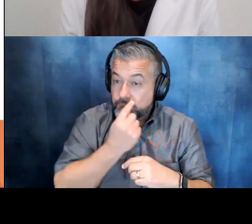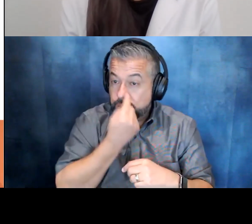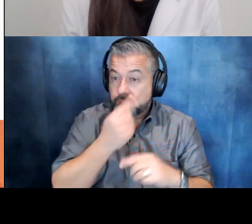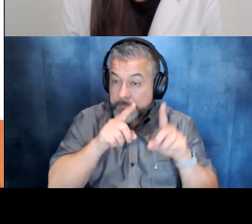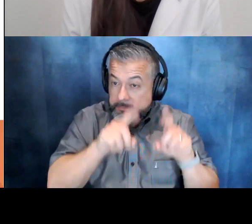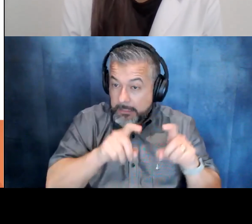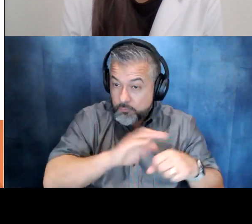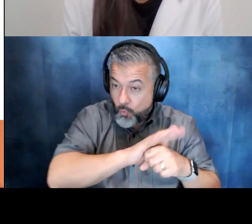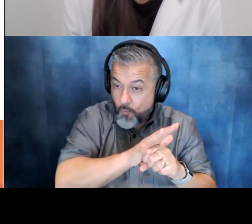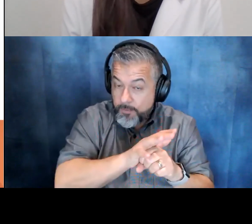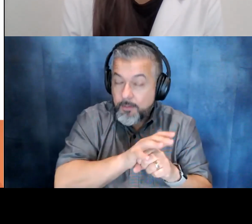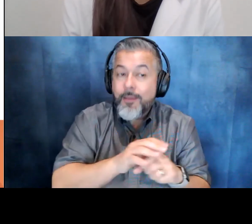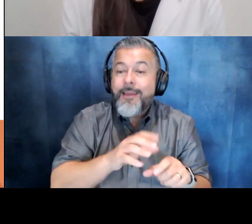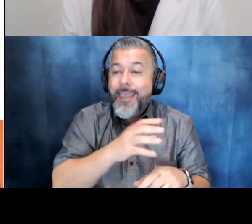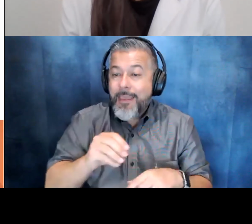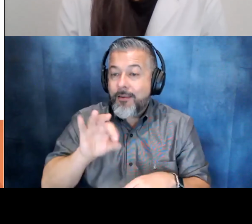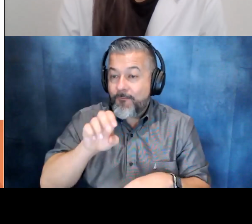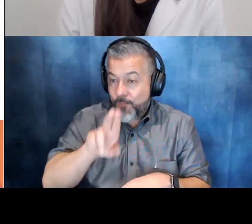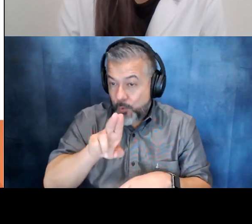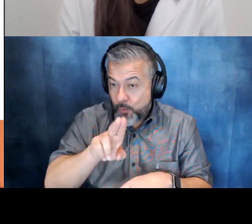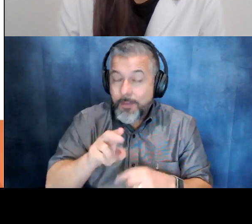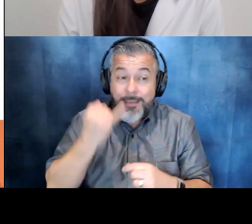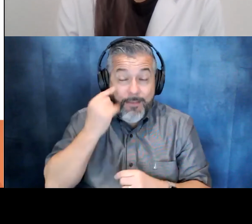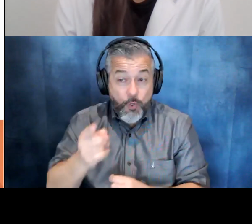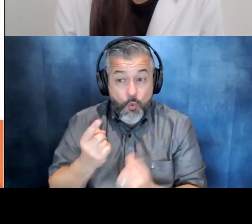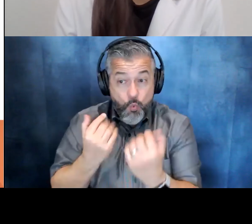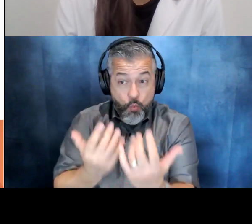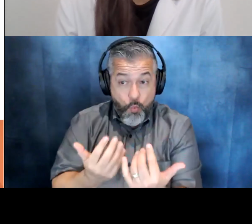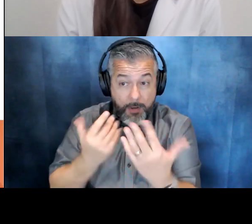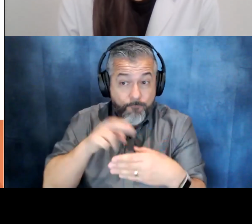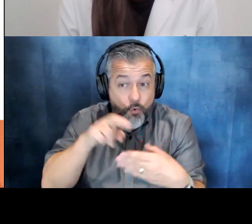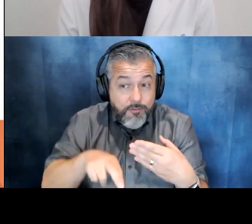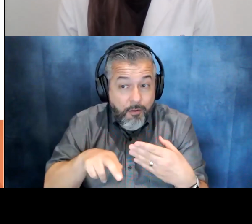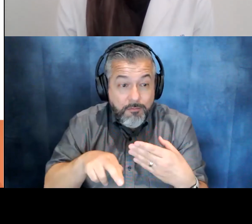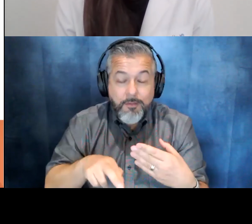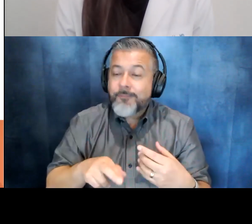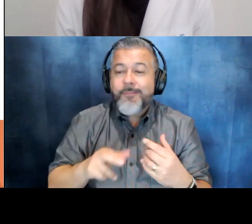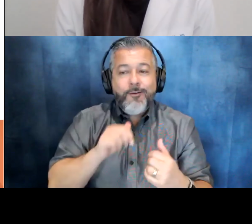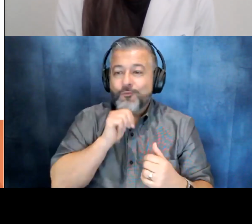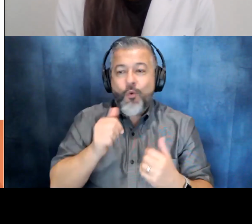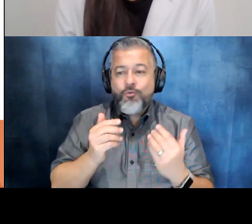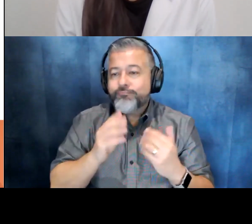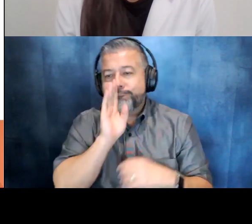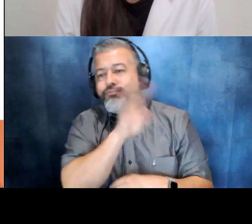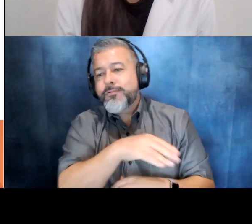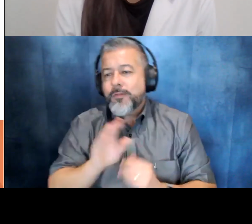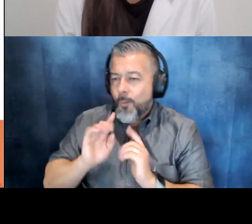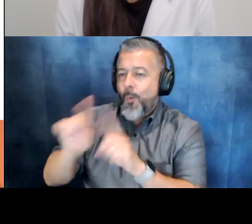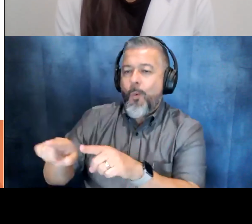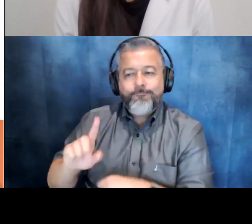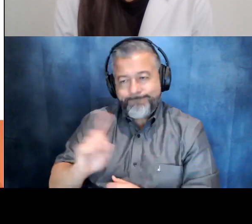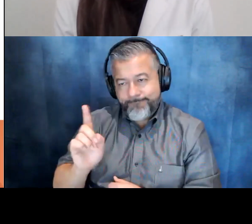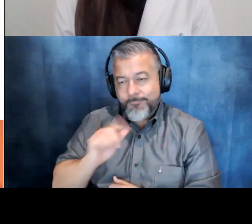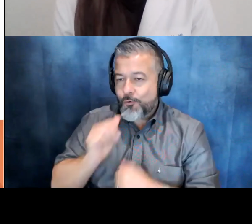we're testing for the flu as well. So if you're waiting for results, you know, don't risk it. If there's been a possible exposure,